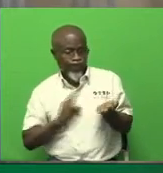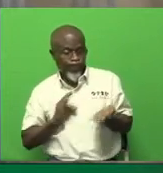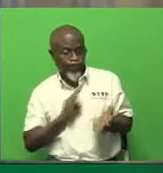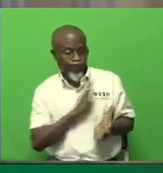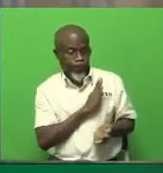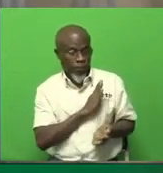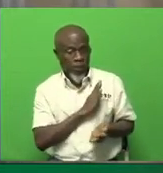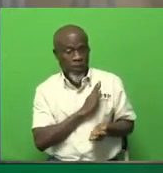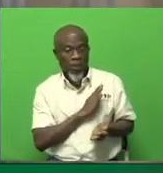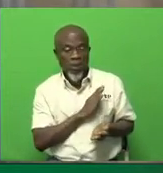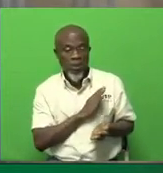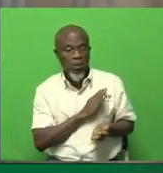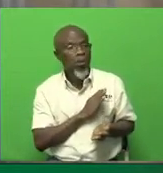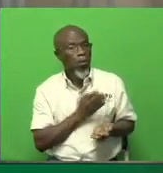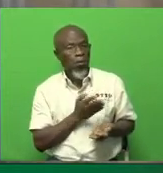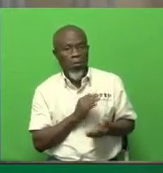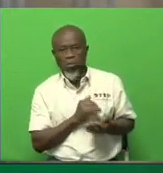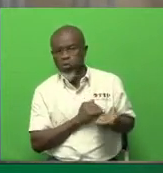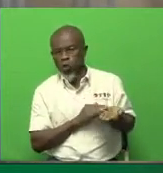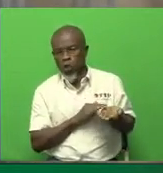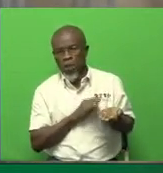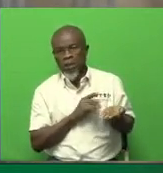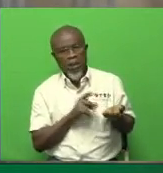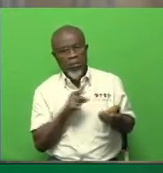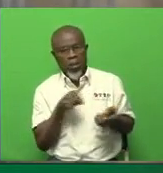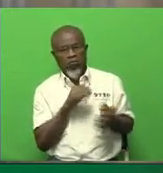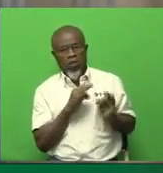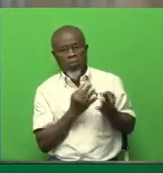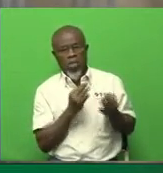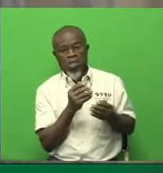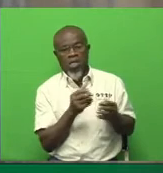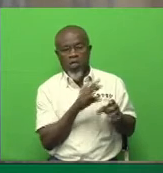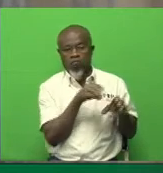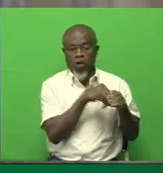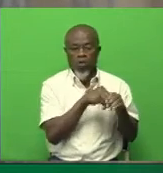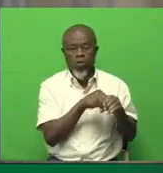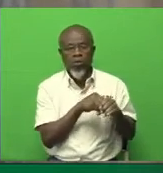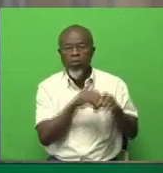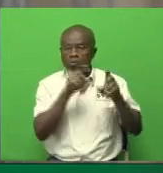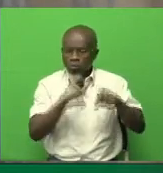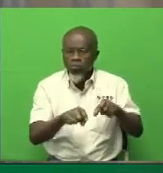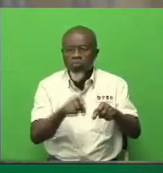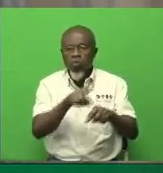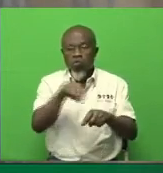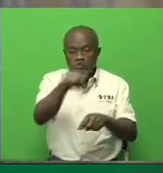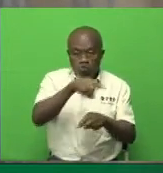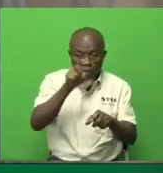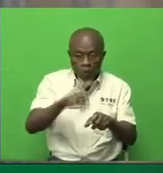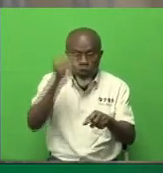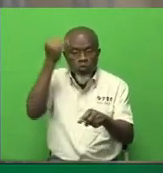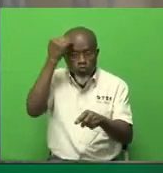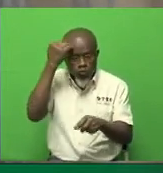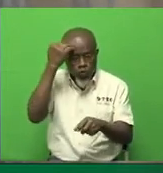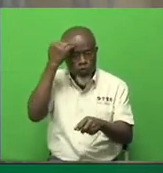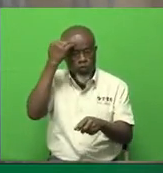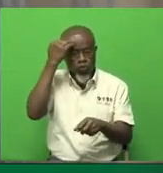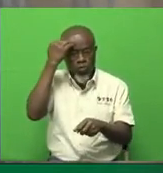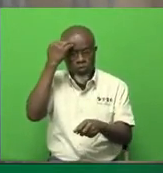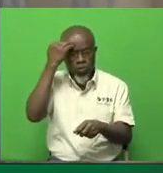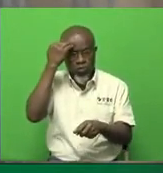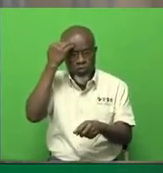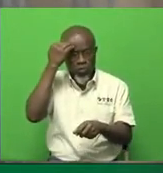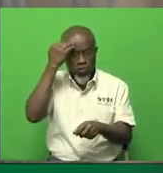these should be open to public scrutiny under the law this is in all